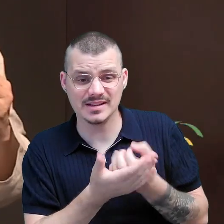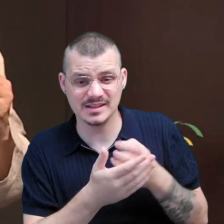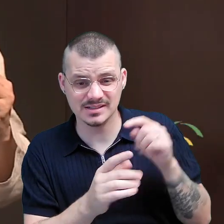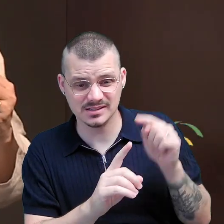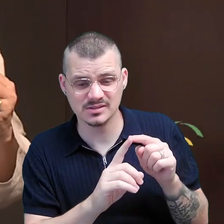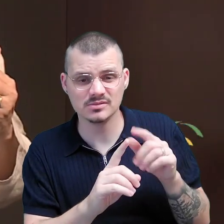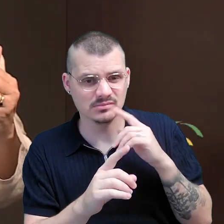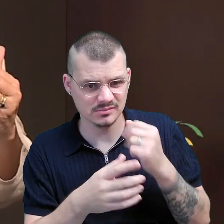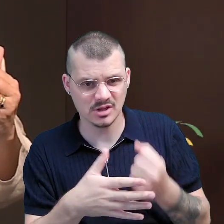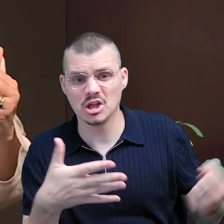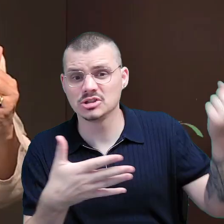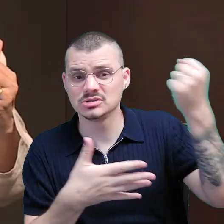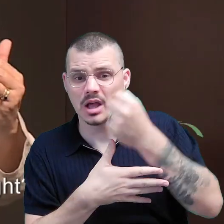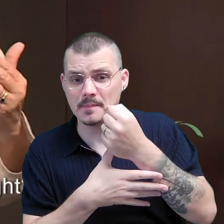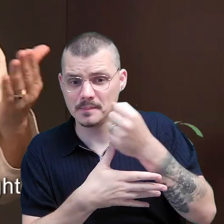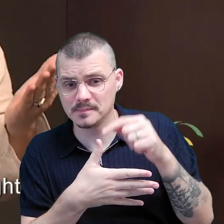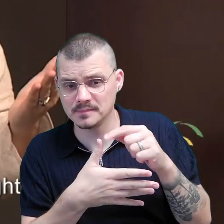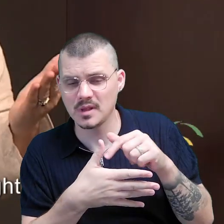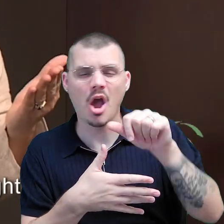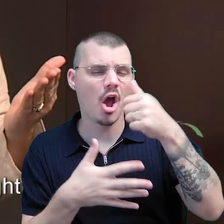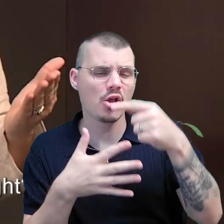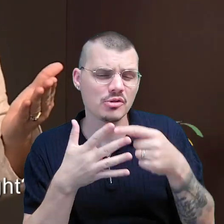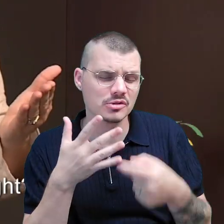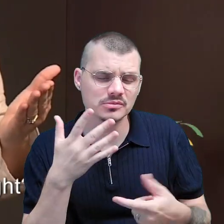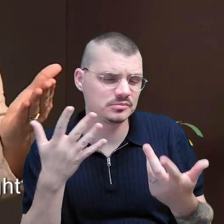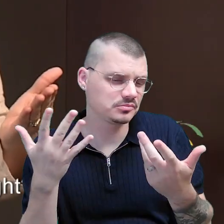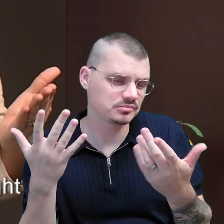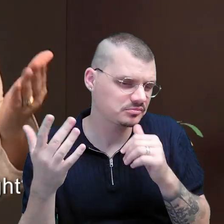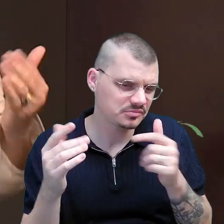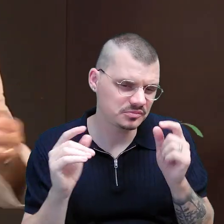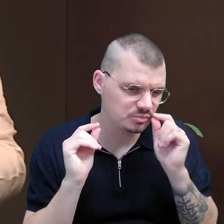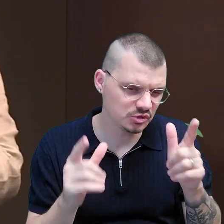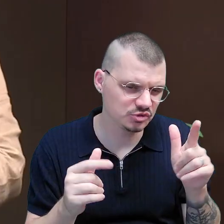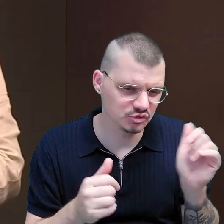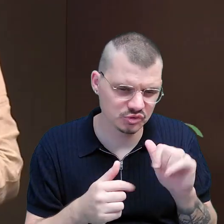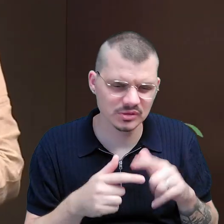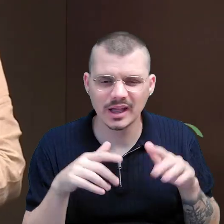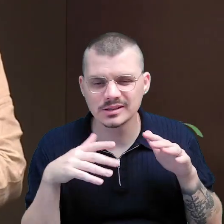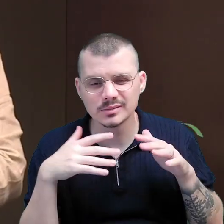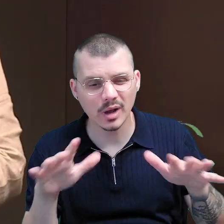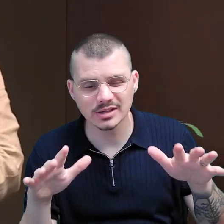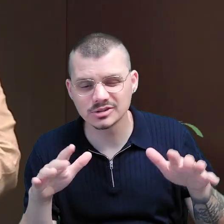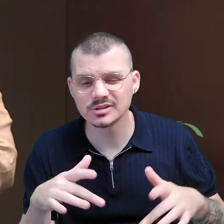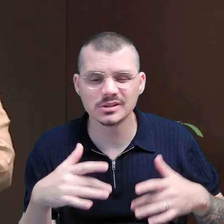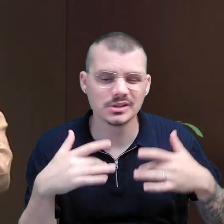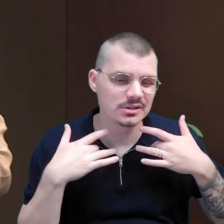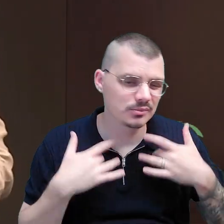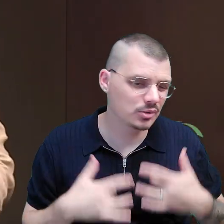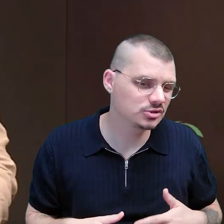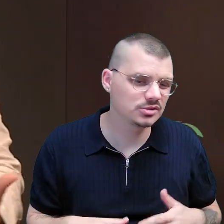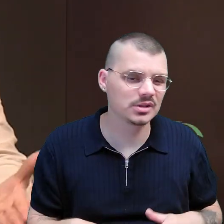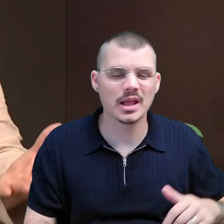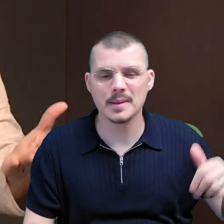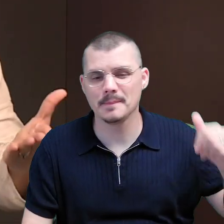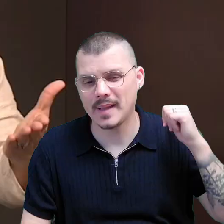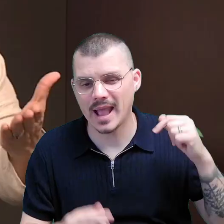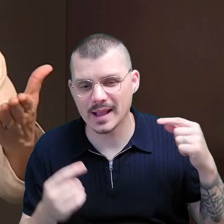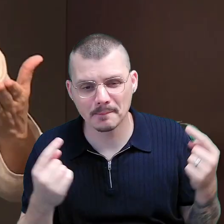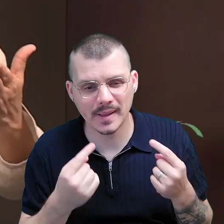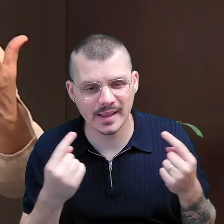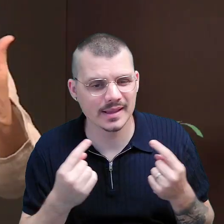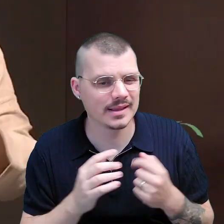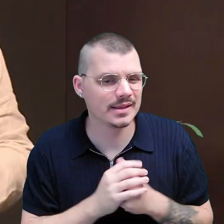turned out to be the top of the list. The others will not surprise you at all, right? Anxiety, depression, back